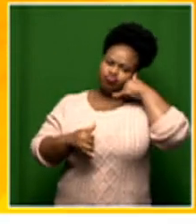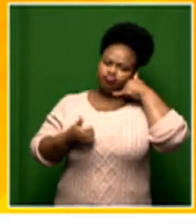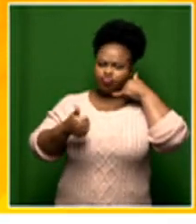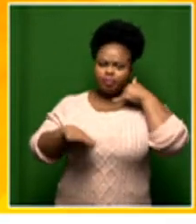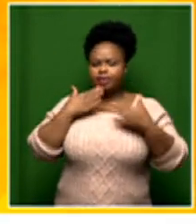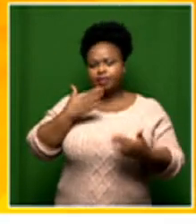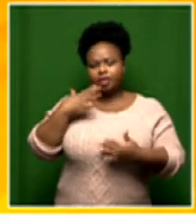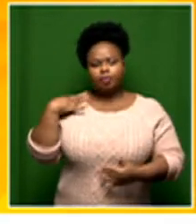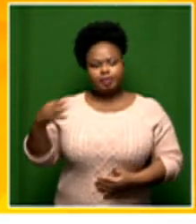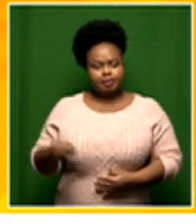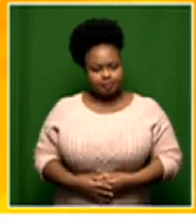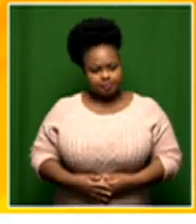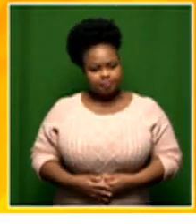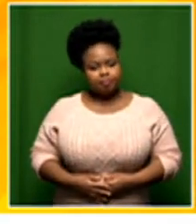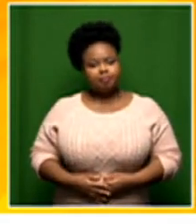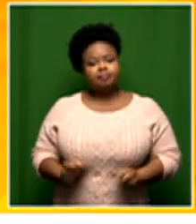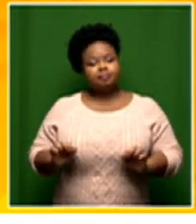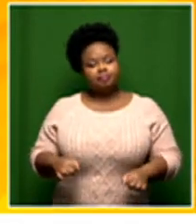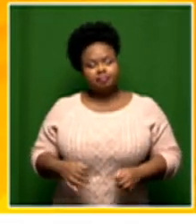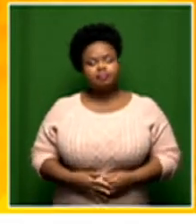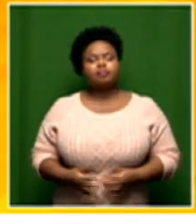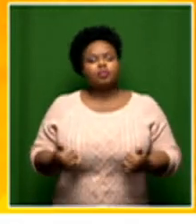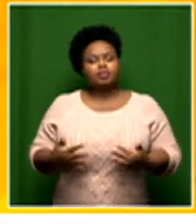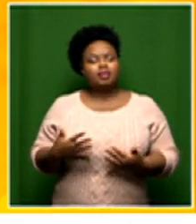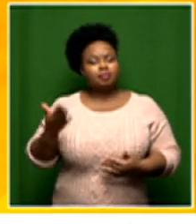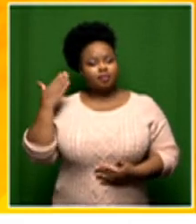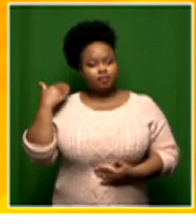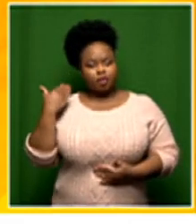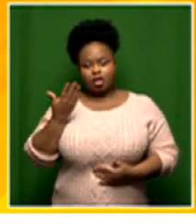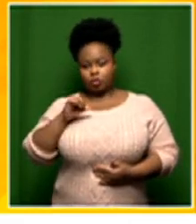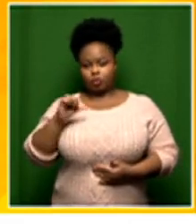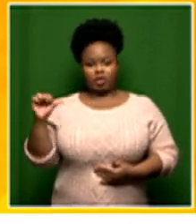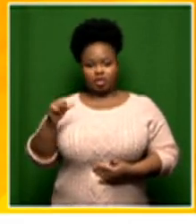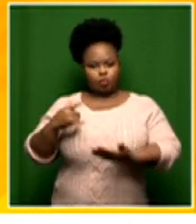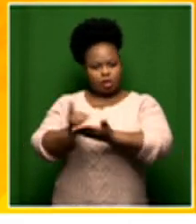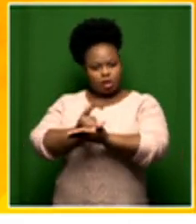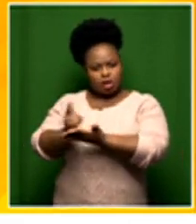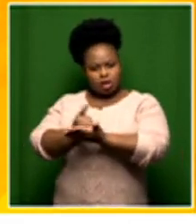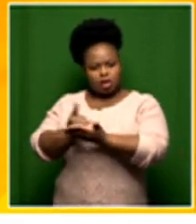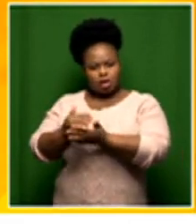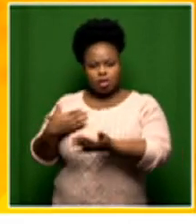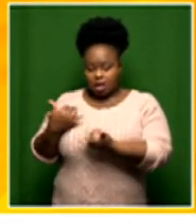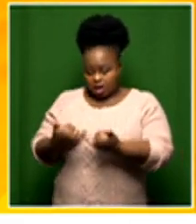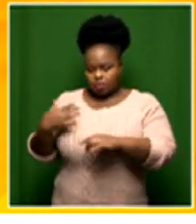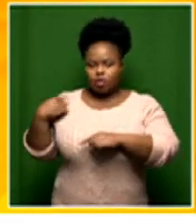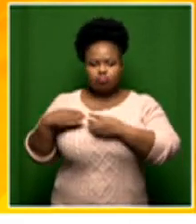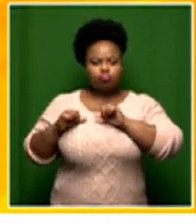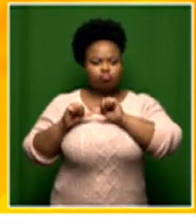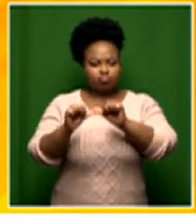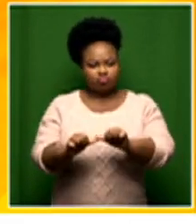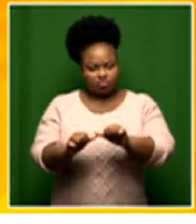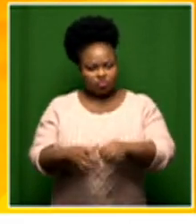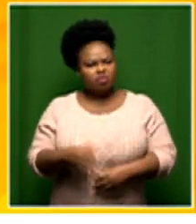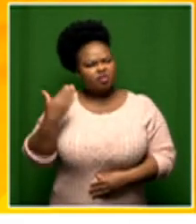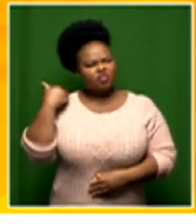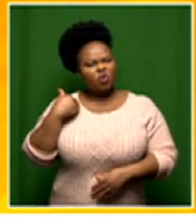much, Minister. So, Minister, let's start with, where we left off last week when we last spoke. And at that time, we